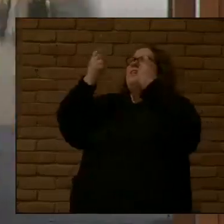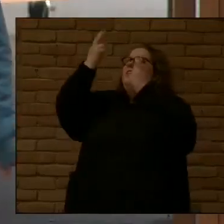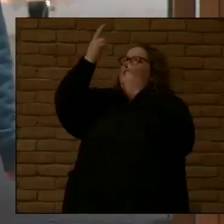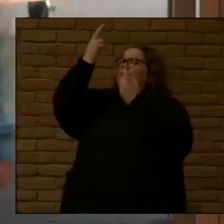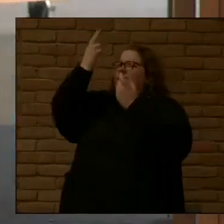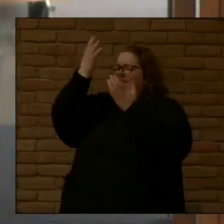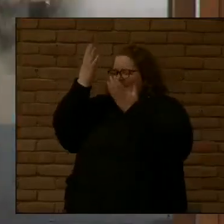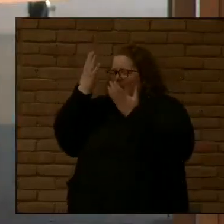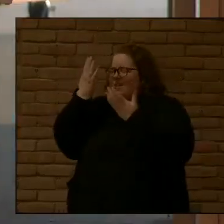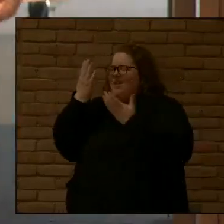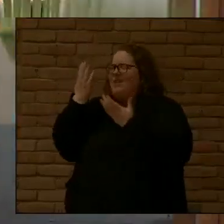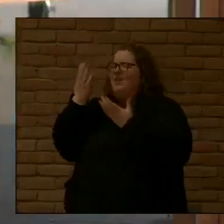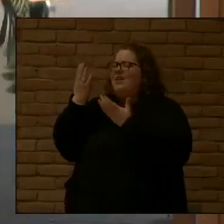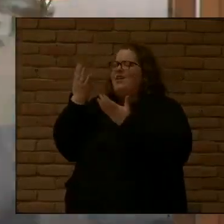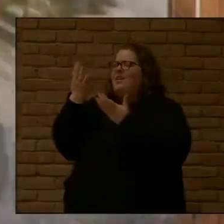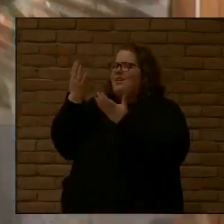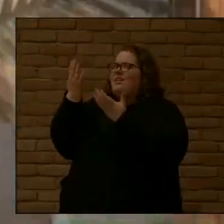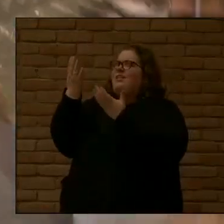Hosanna in the